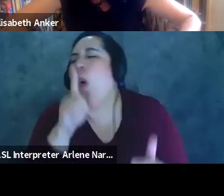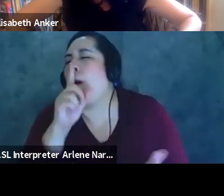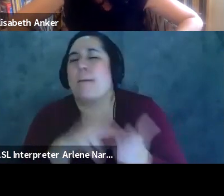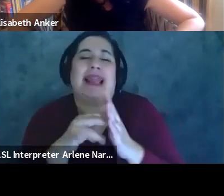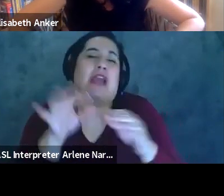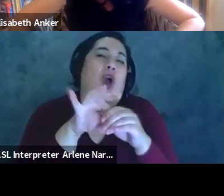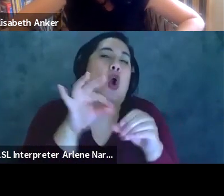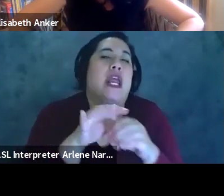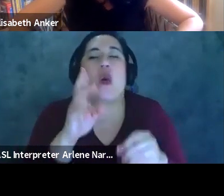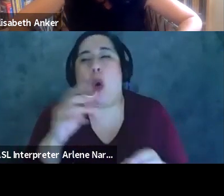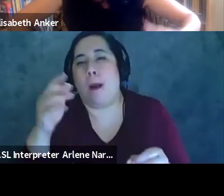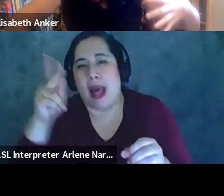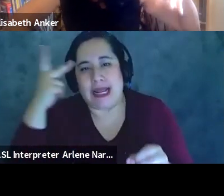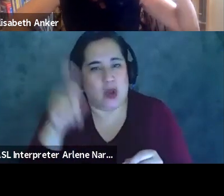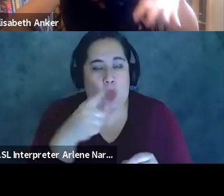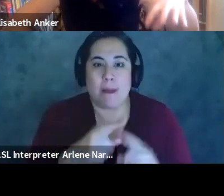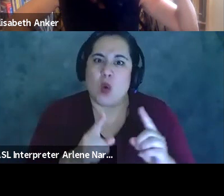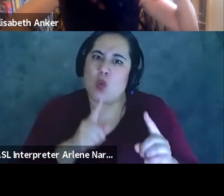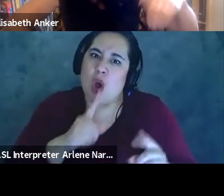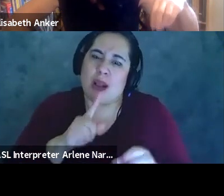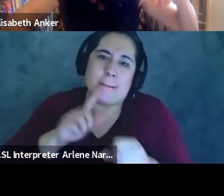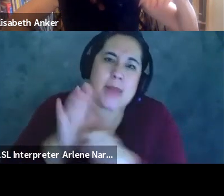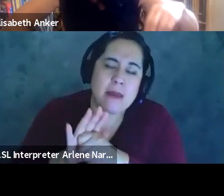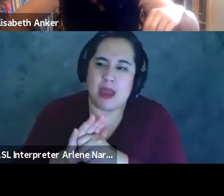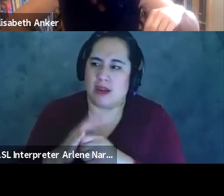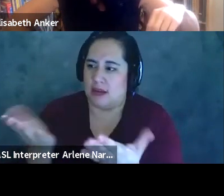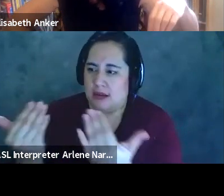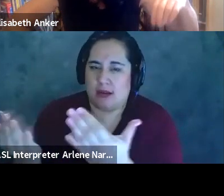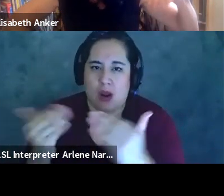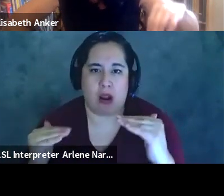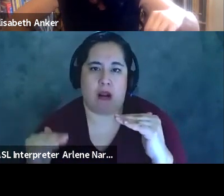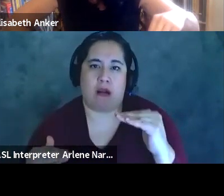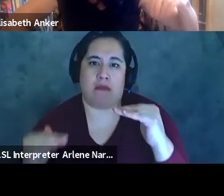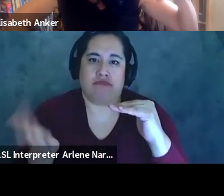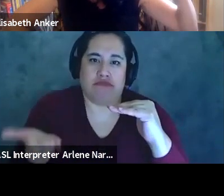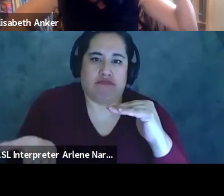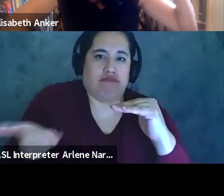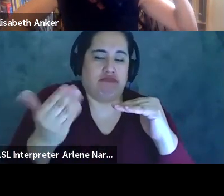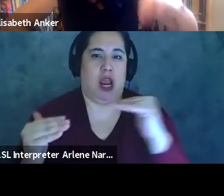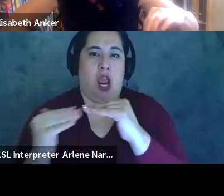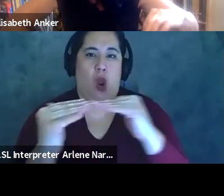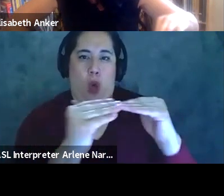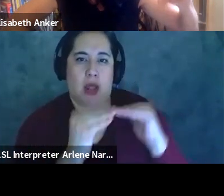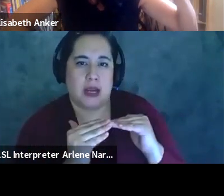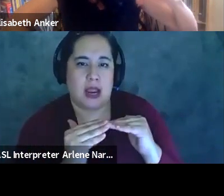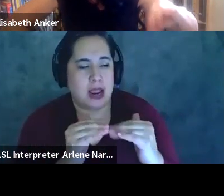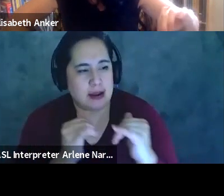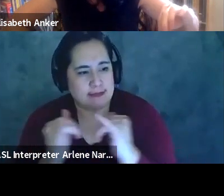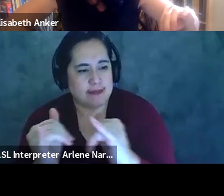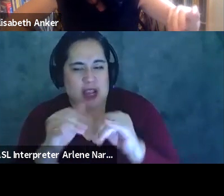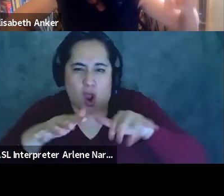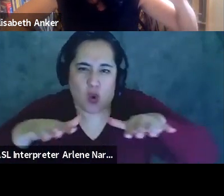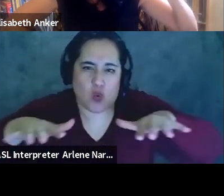you know, electoral politics, but a real commitment to forms of equality that are in kind of mutuality